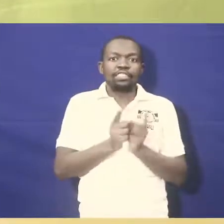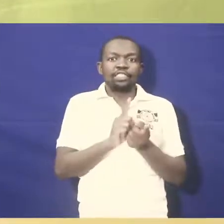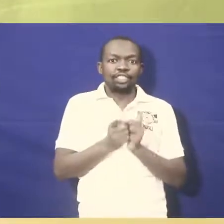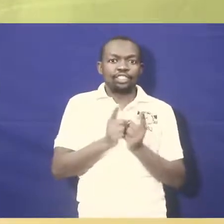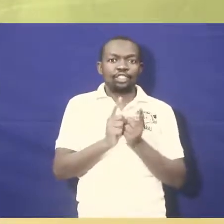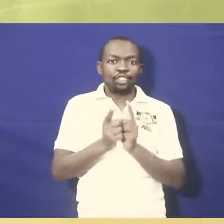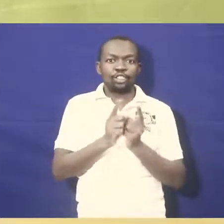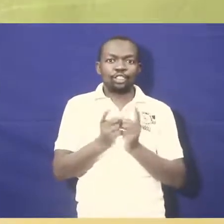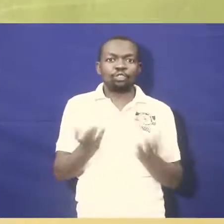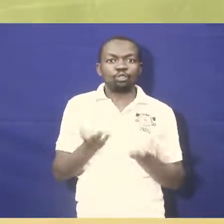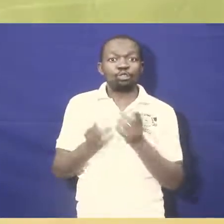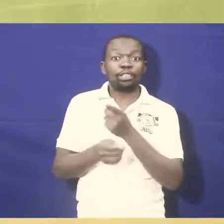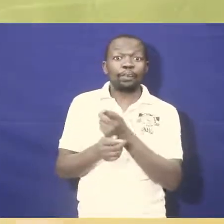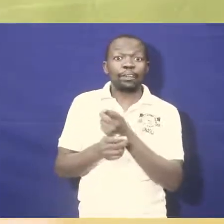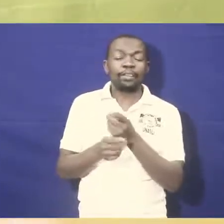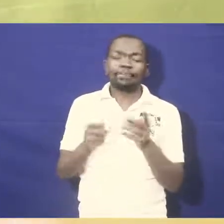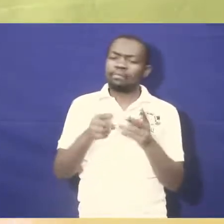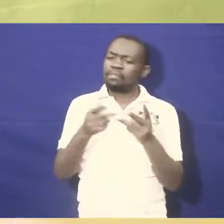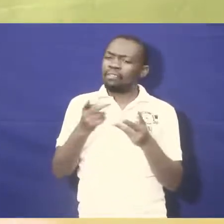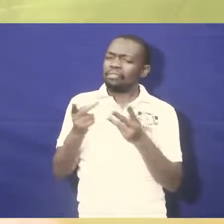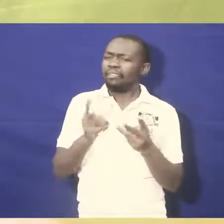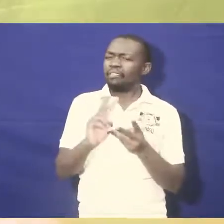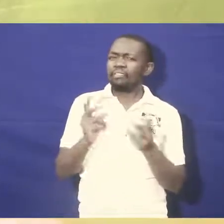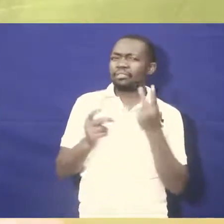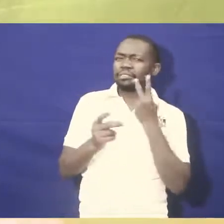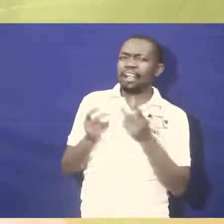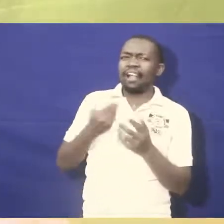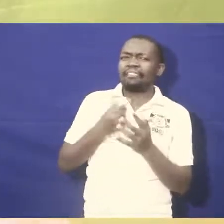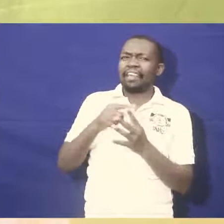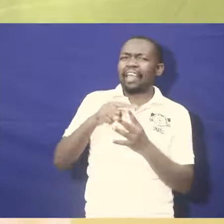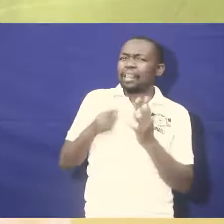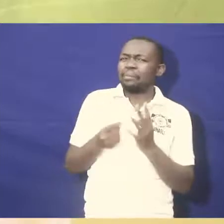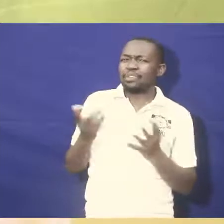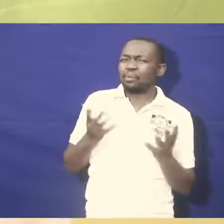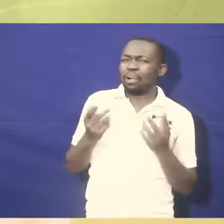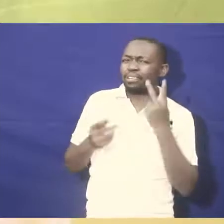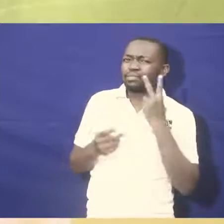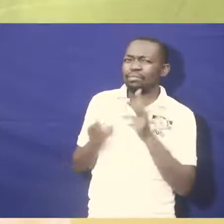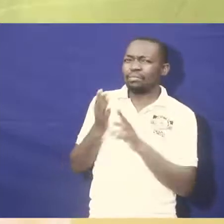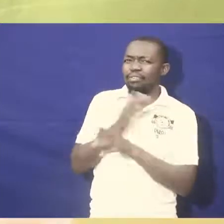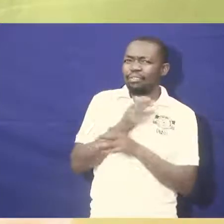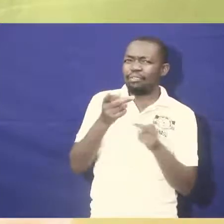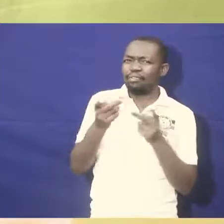saw could have an element of a secondary source of history?